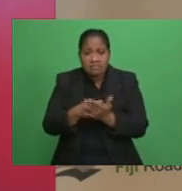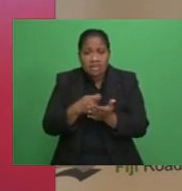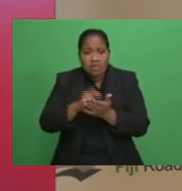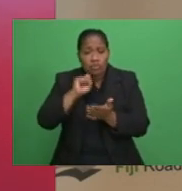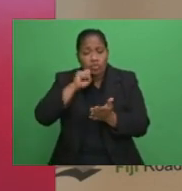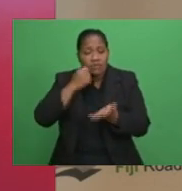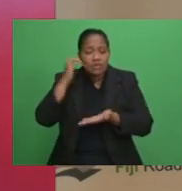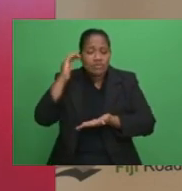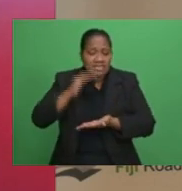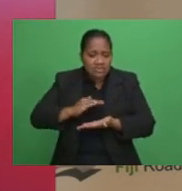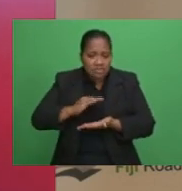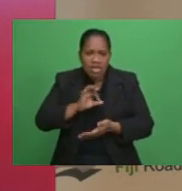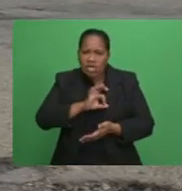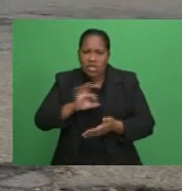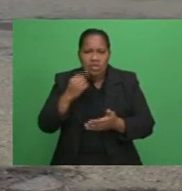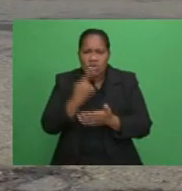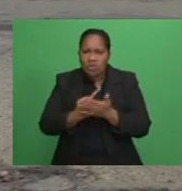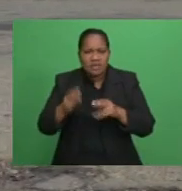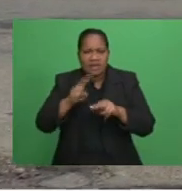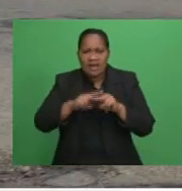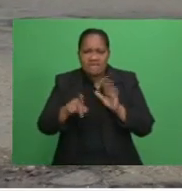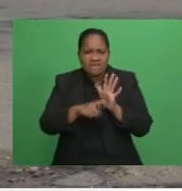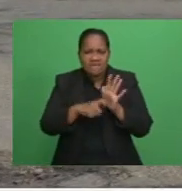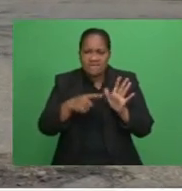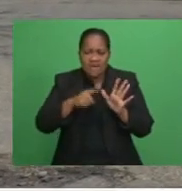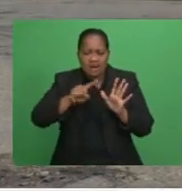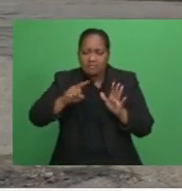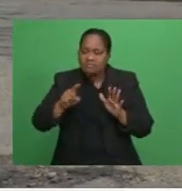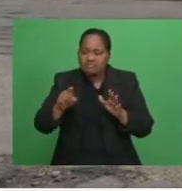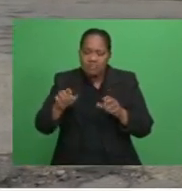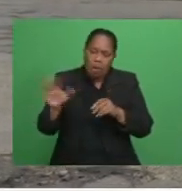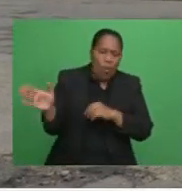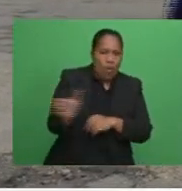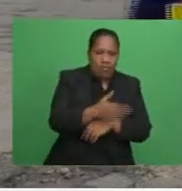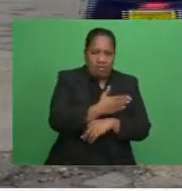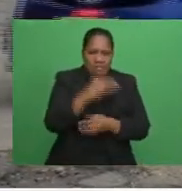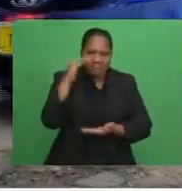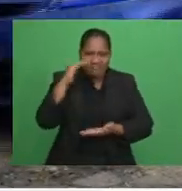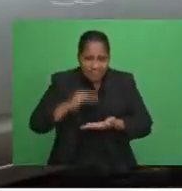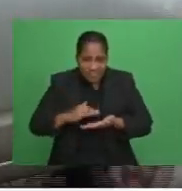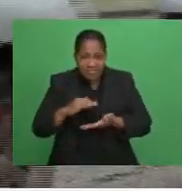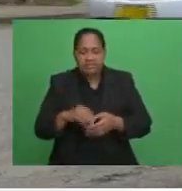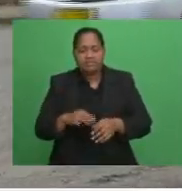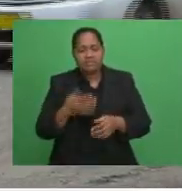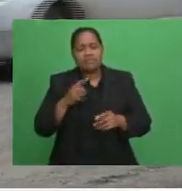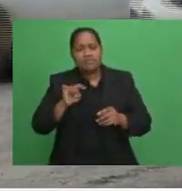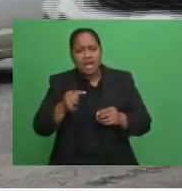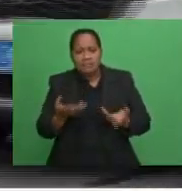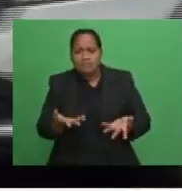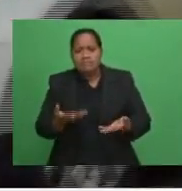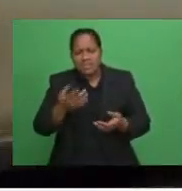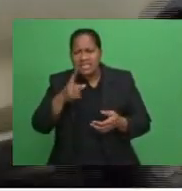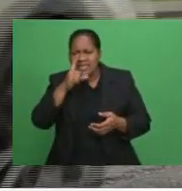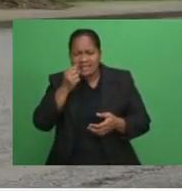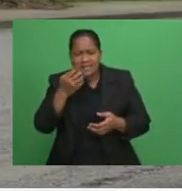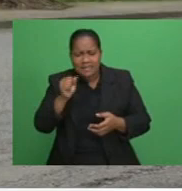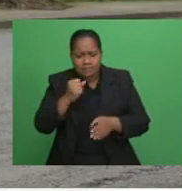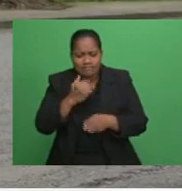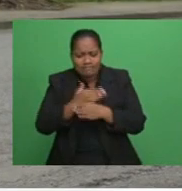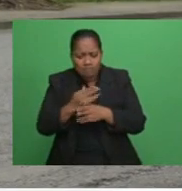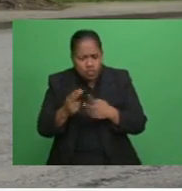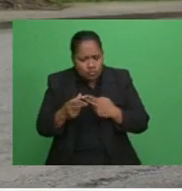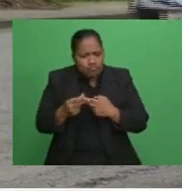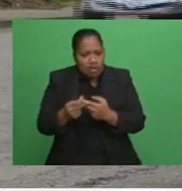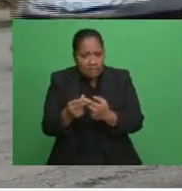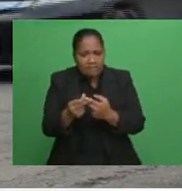FIJRU, I think across the board. And I would say that they could still work with it. I mean, that should do with